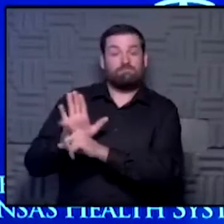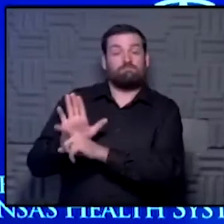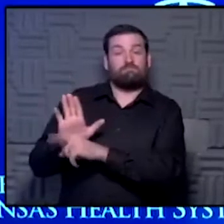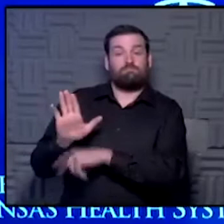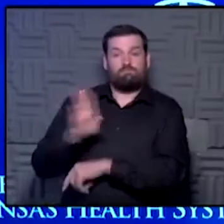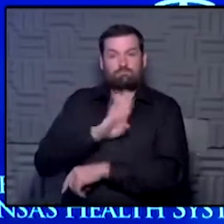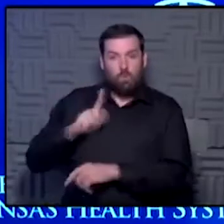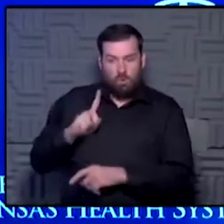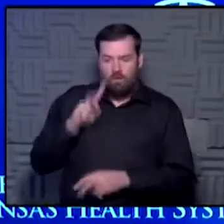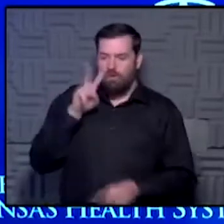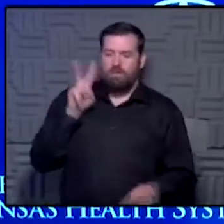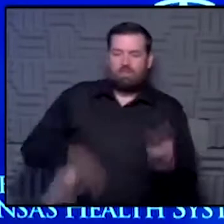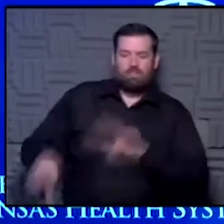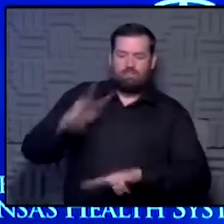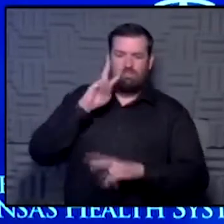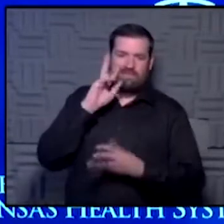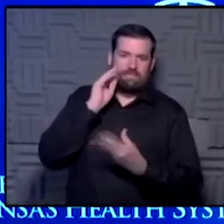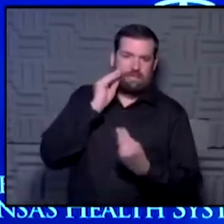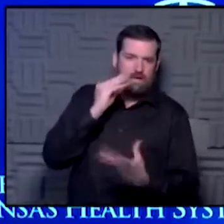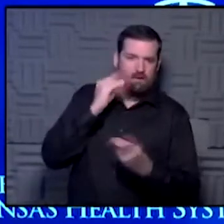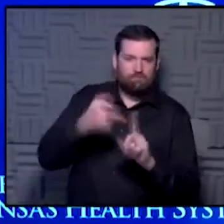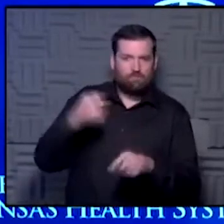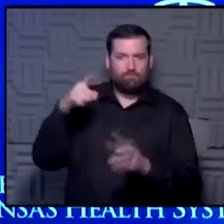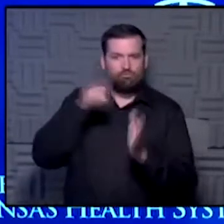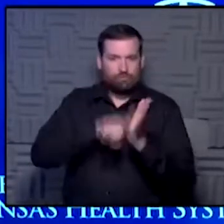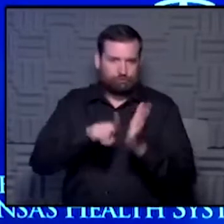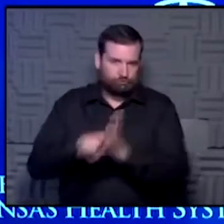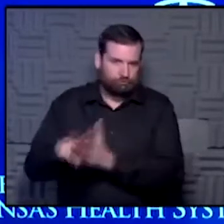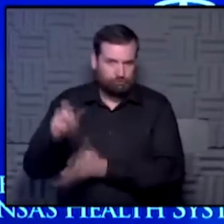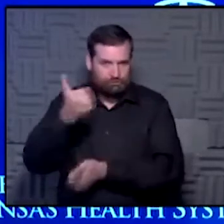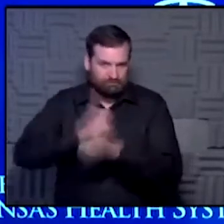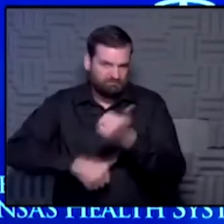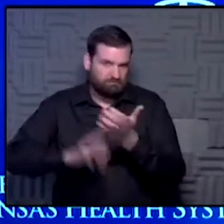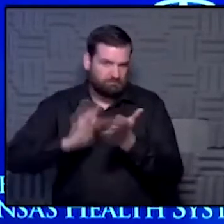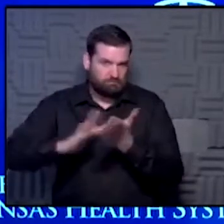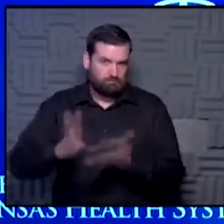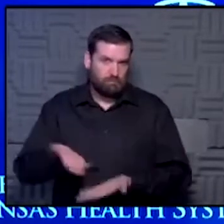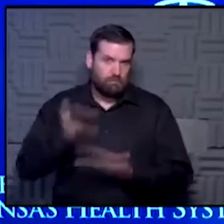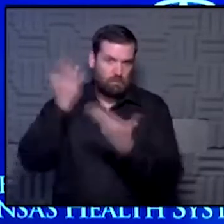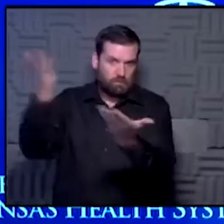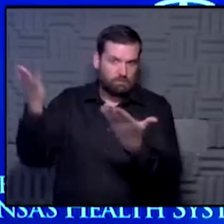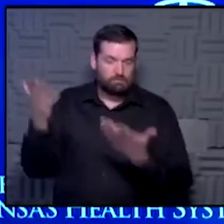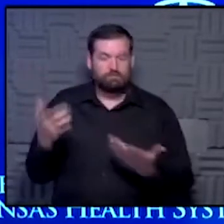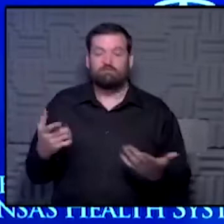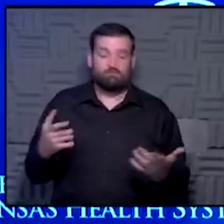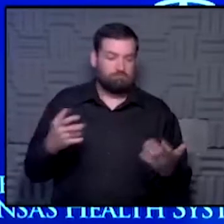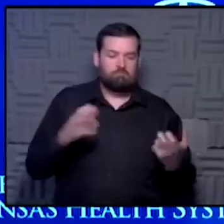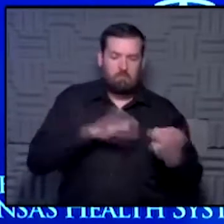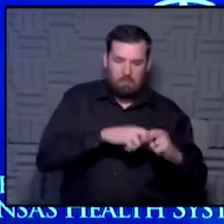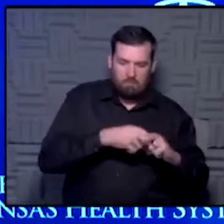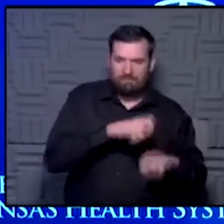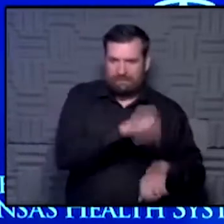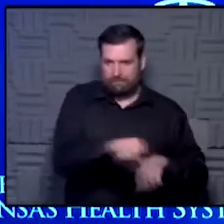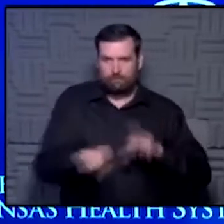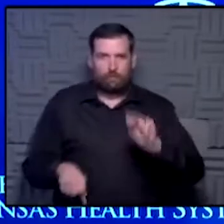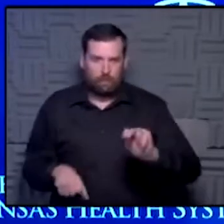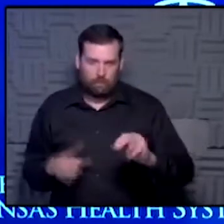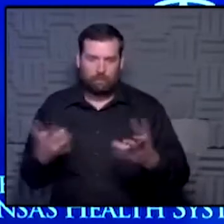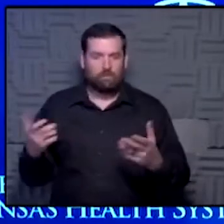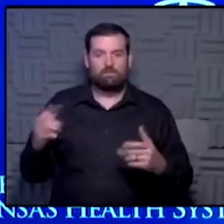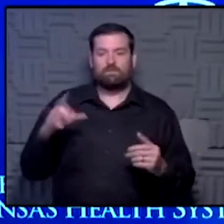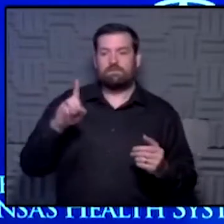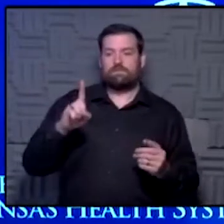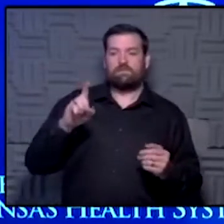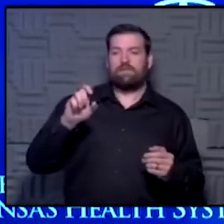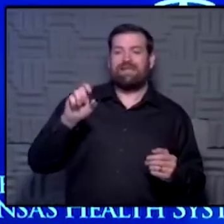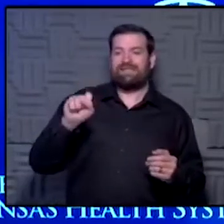responsibility to look at the data of a research drug that's being proposed and say if there's a problem with it. The